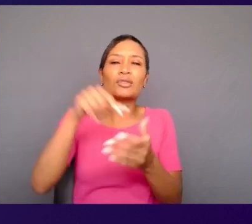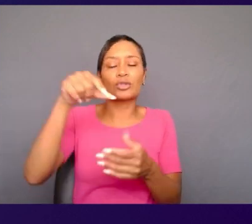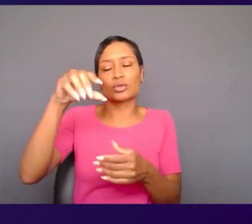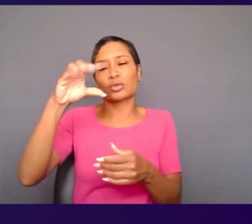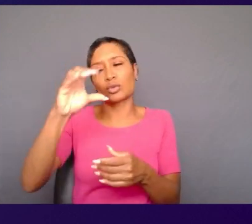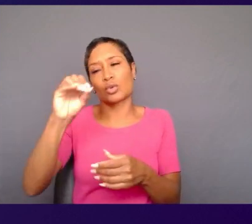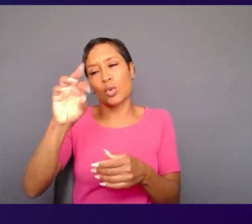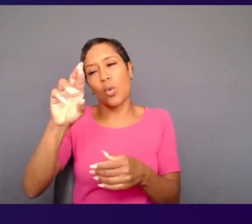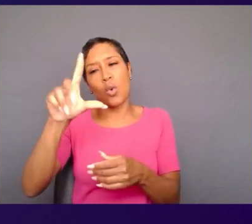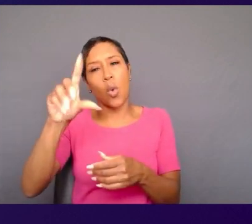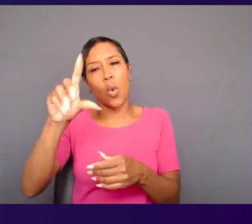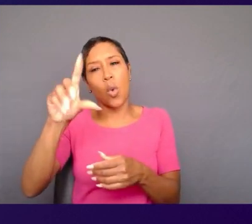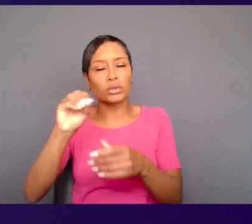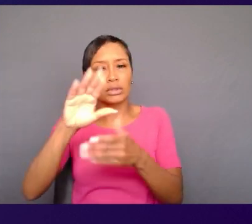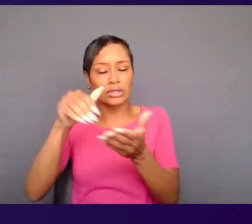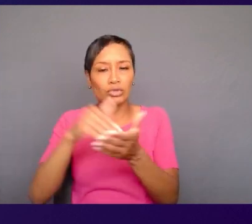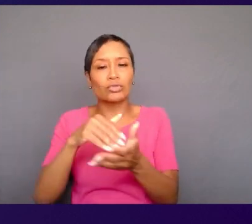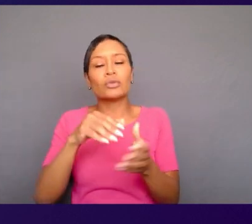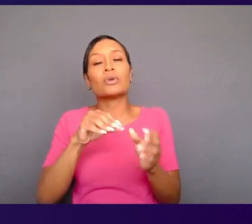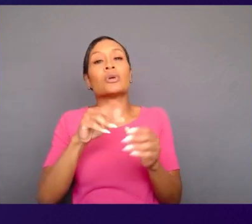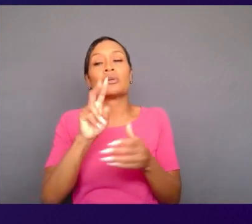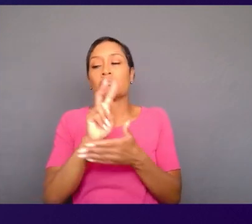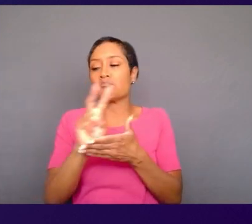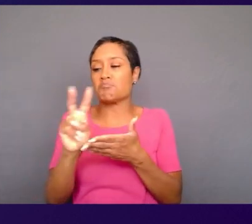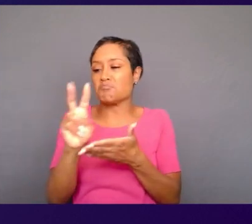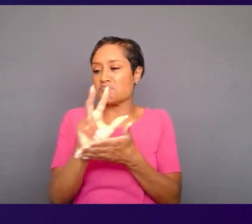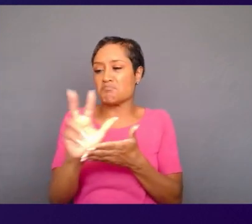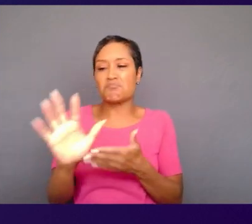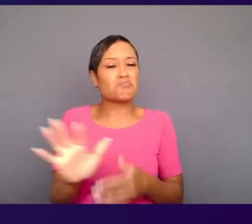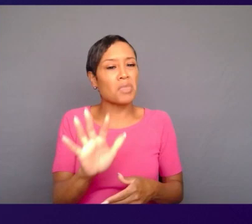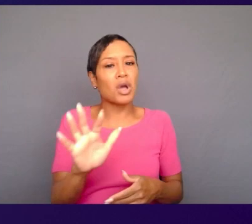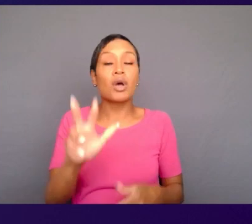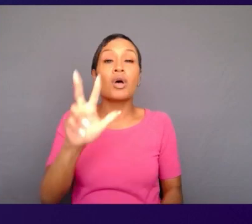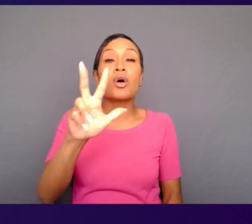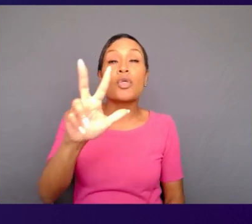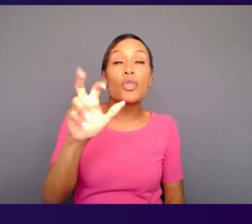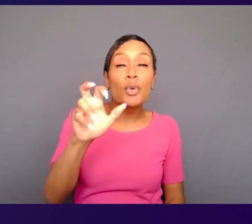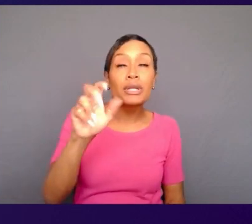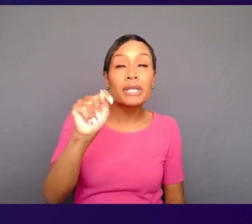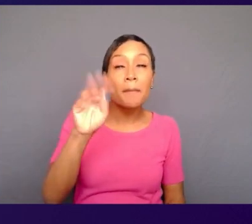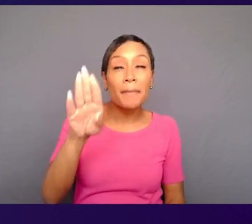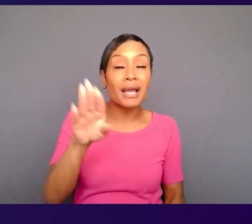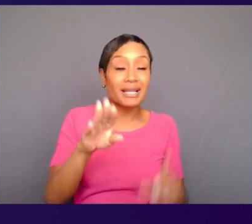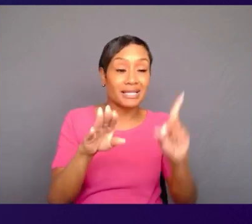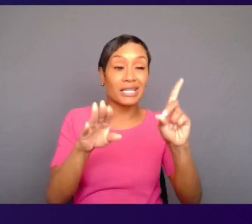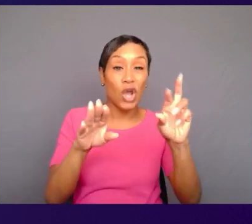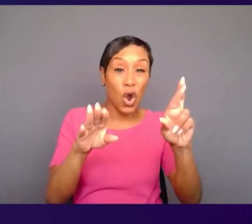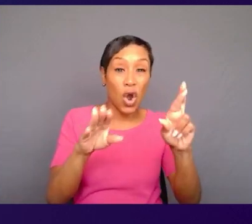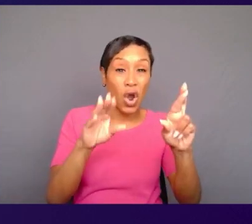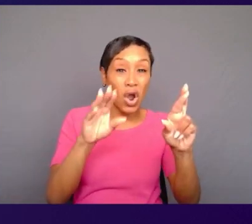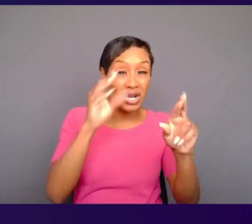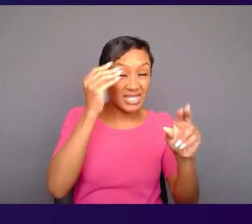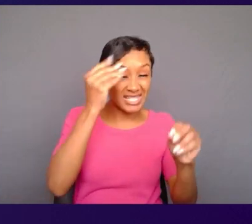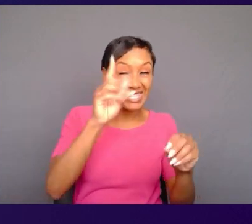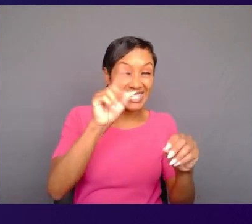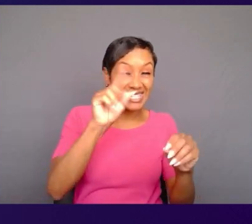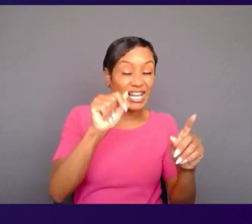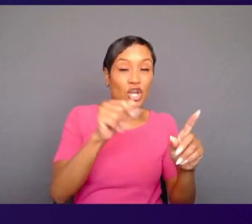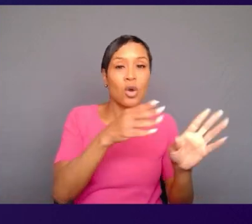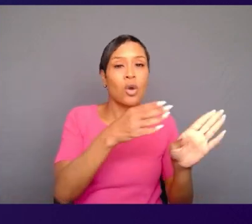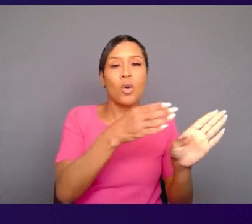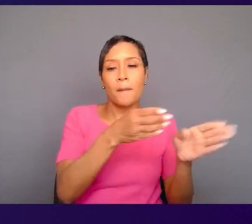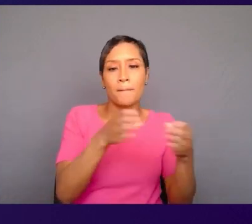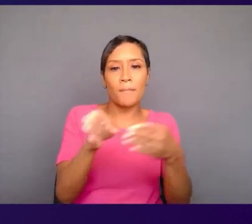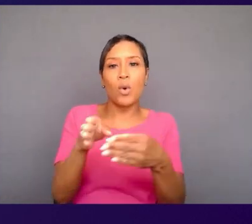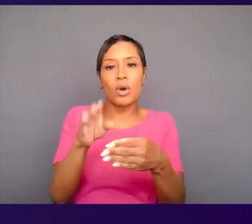do just within 2 or 3 weeks, we were able to take 300 terabytes of DR data and literally just repoint those snap